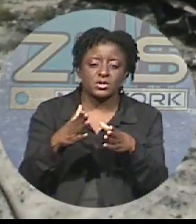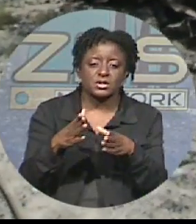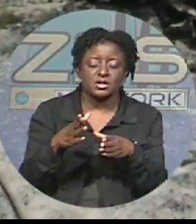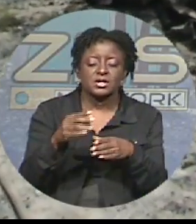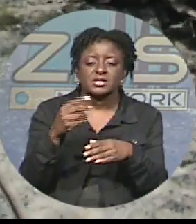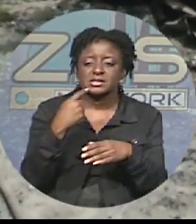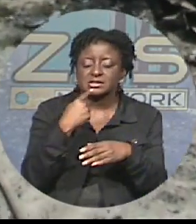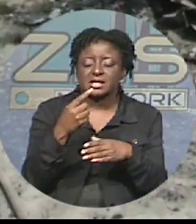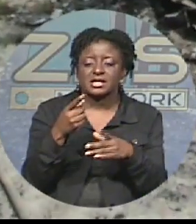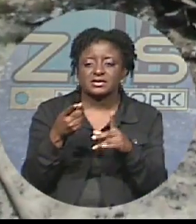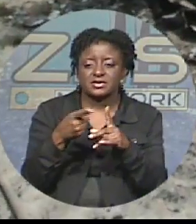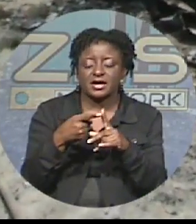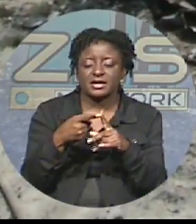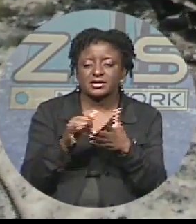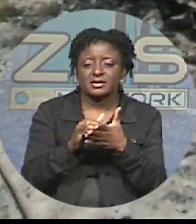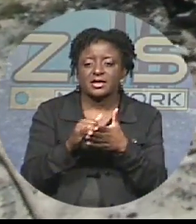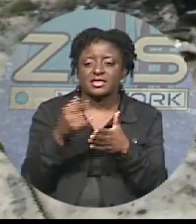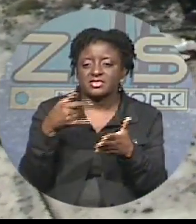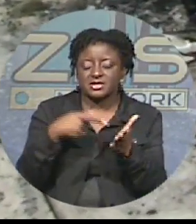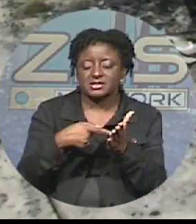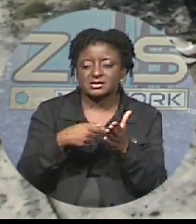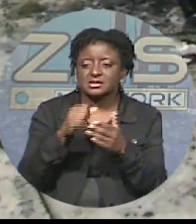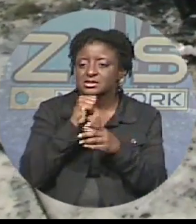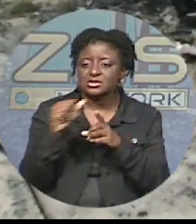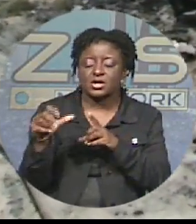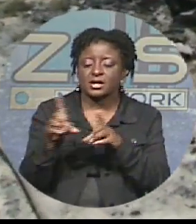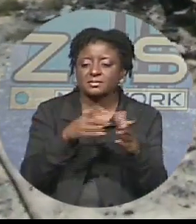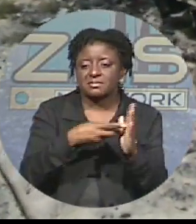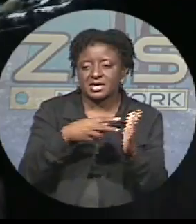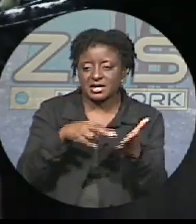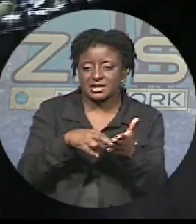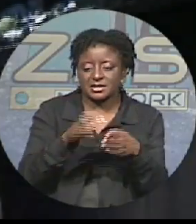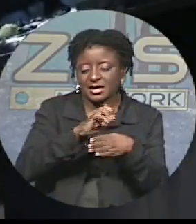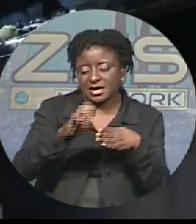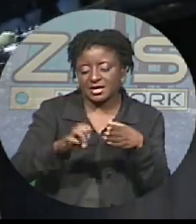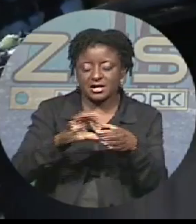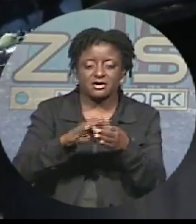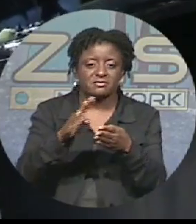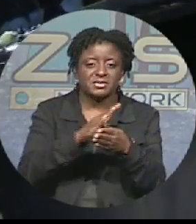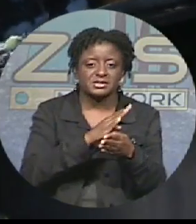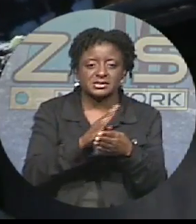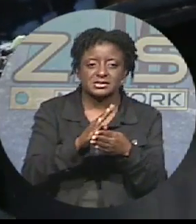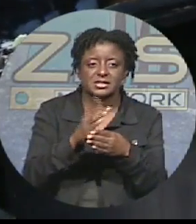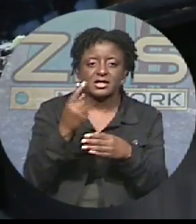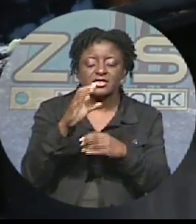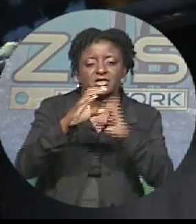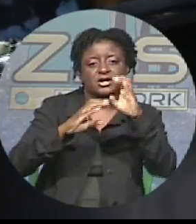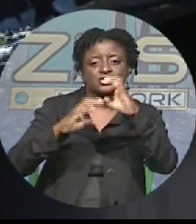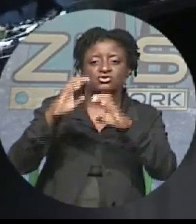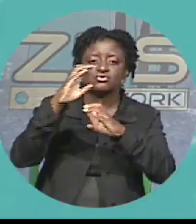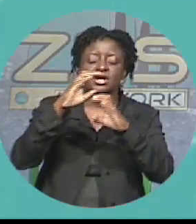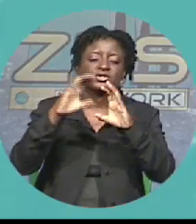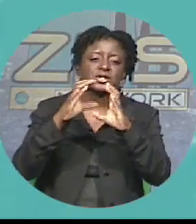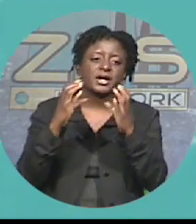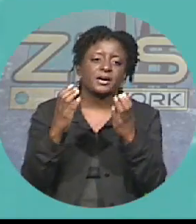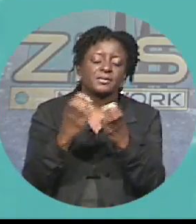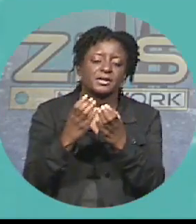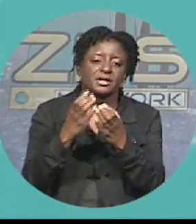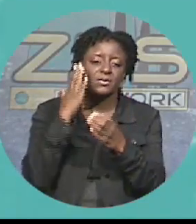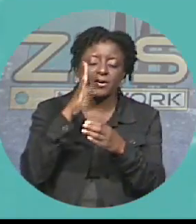by phone that this does not mean the end of business. The construction company will be